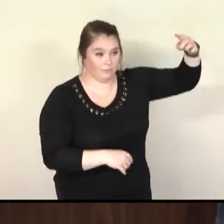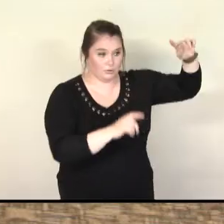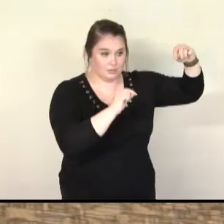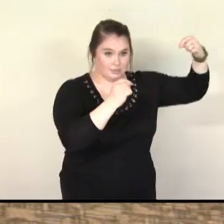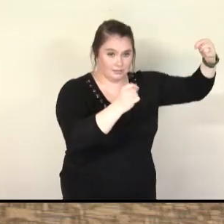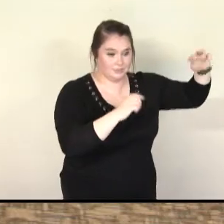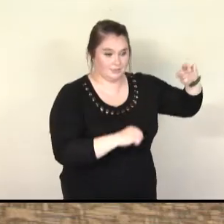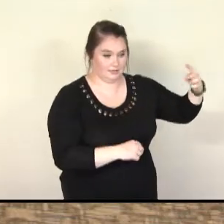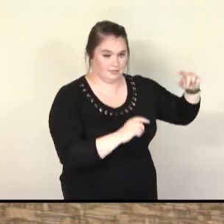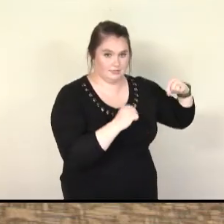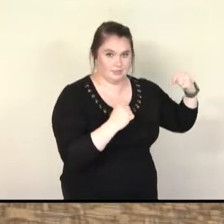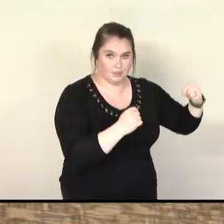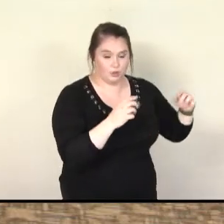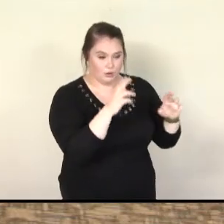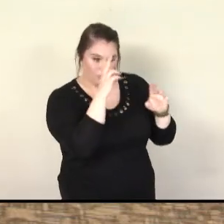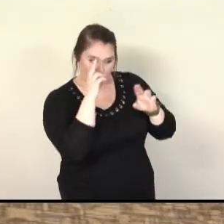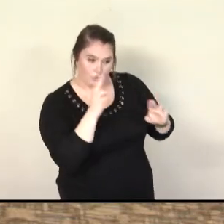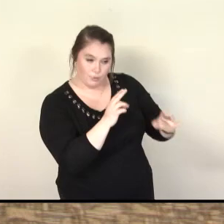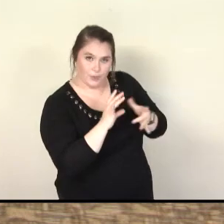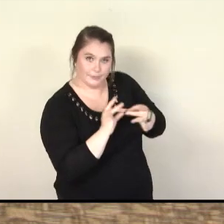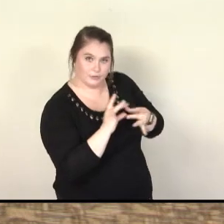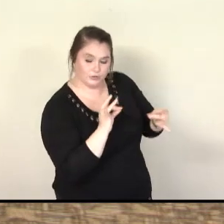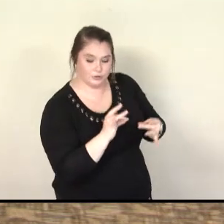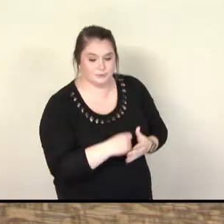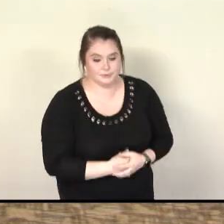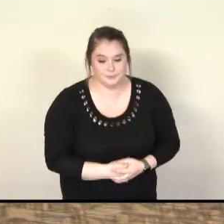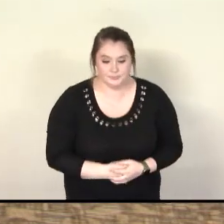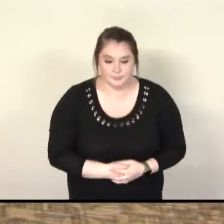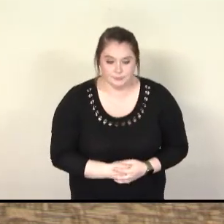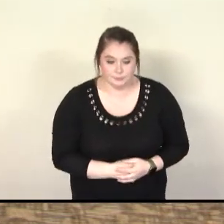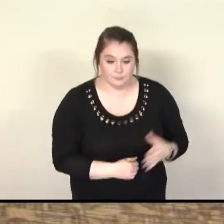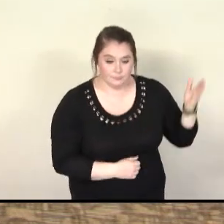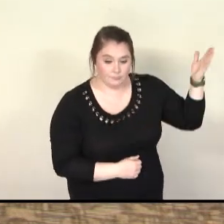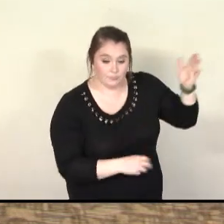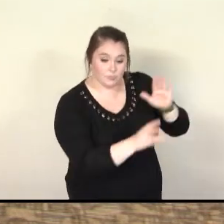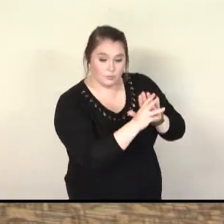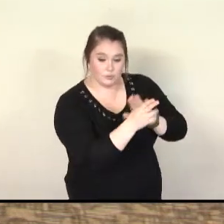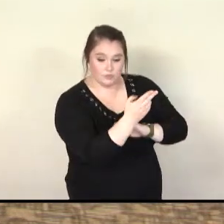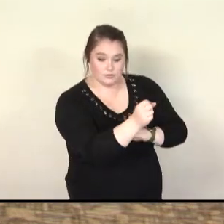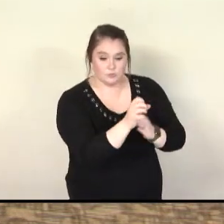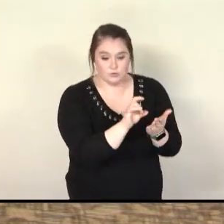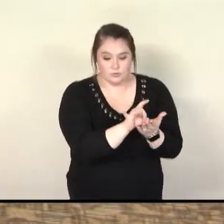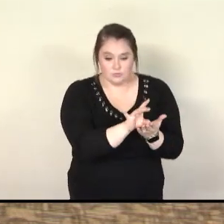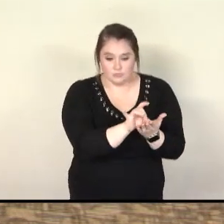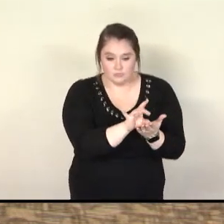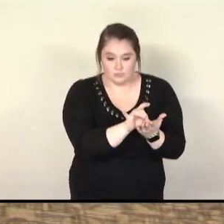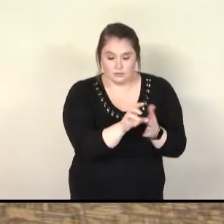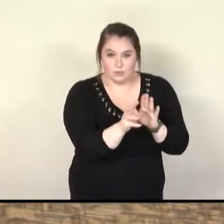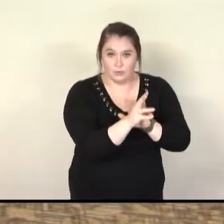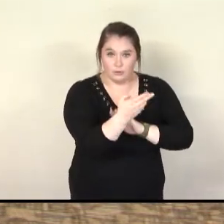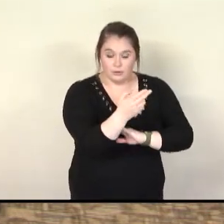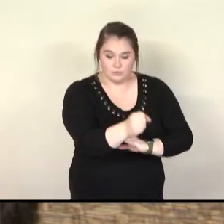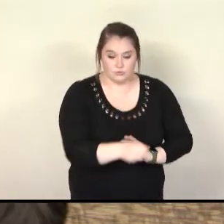honorable mention. For Waco High School boys soccer, we have James Bernius, first team,